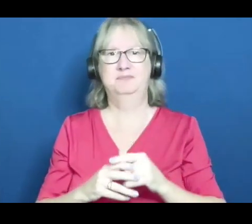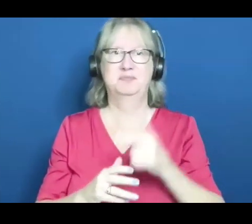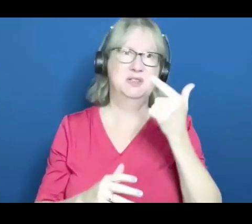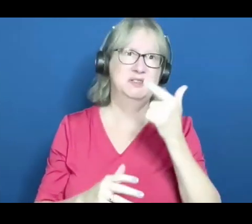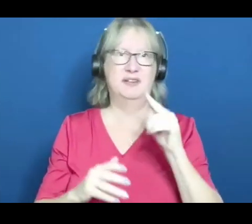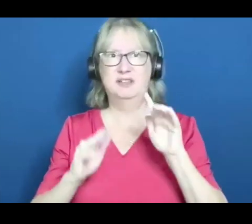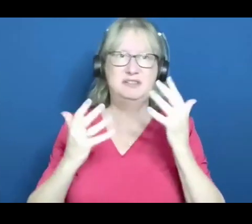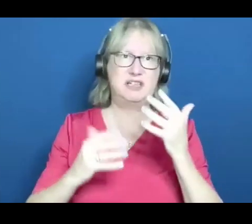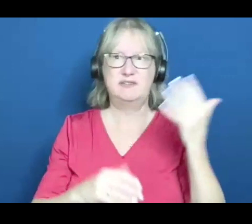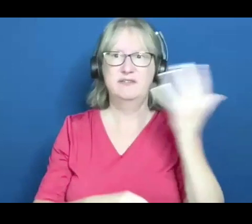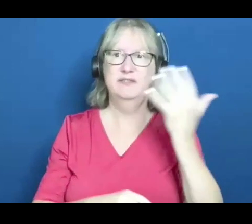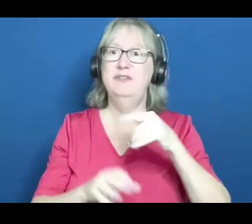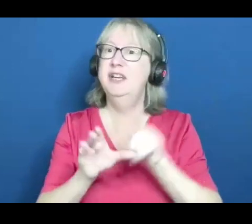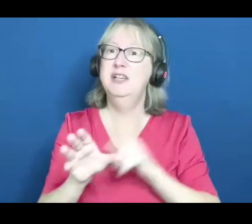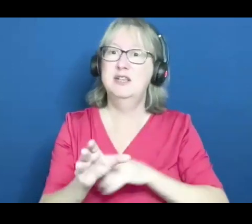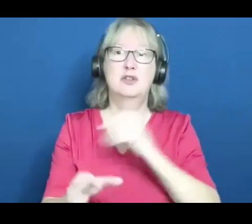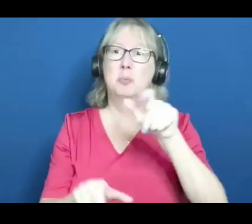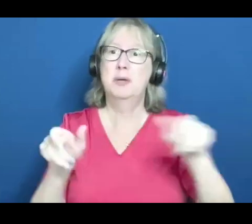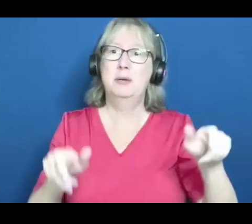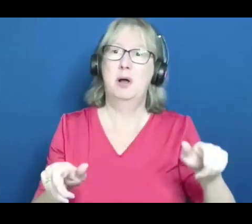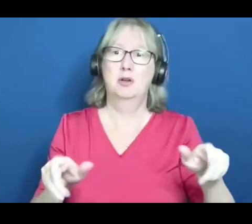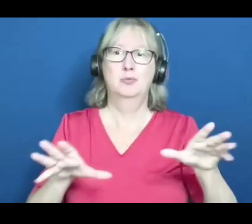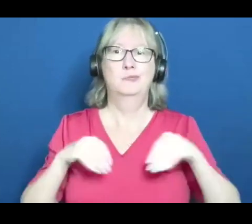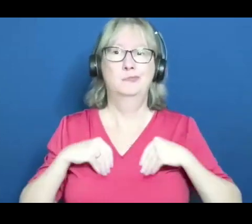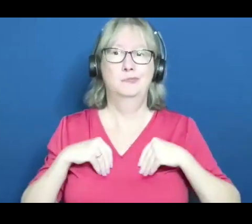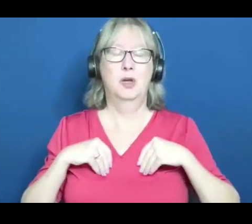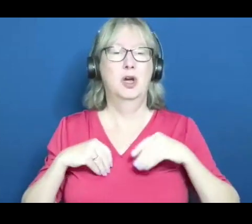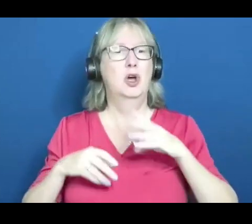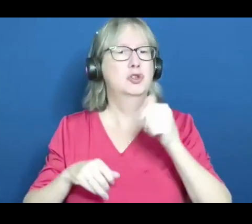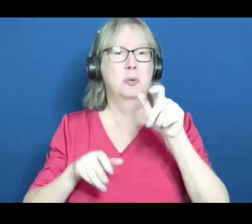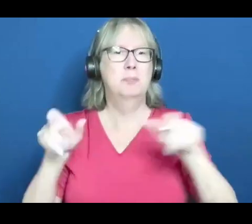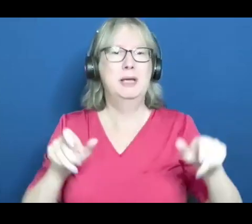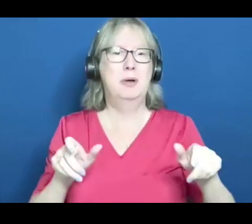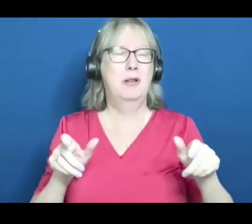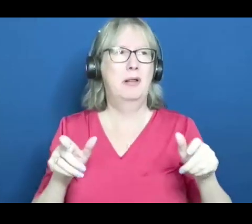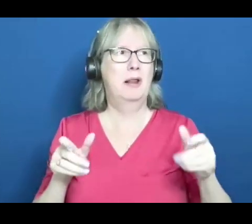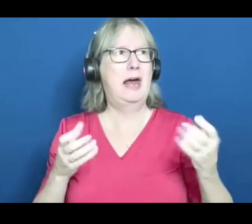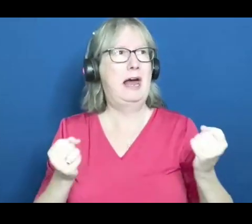12, 15 years sometimes for some people. Some people have got a very low threshold